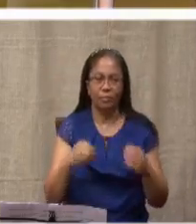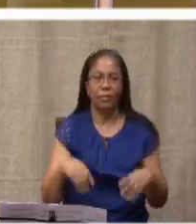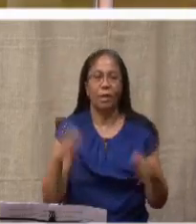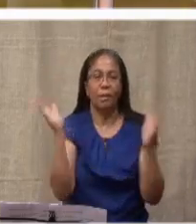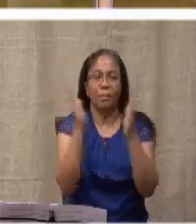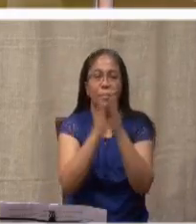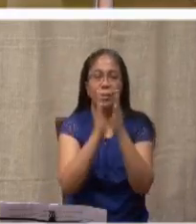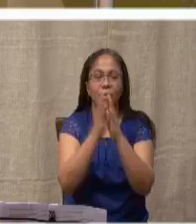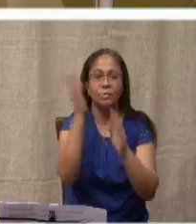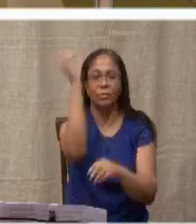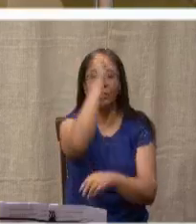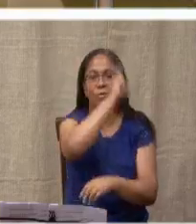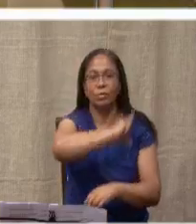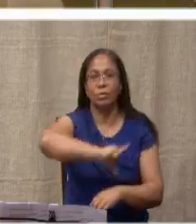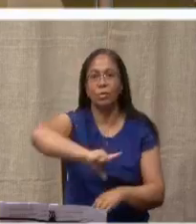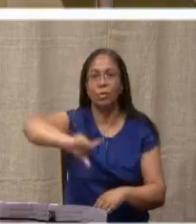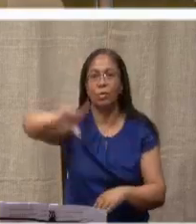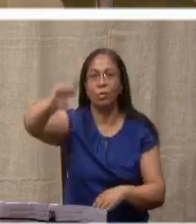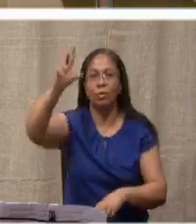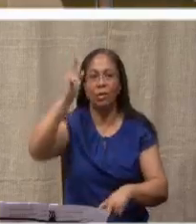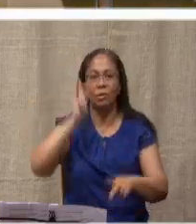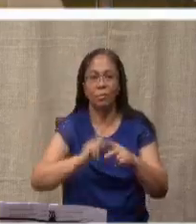praise the